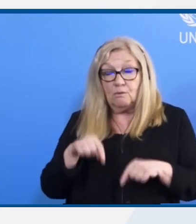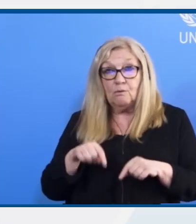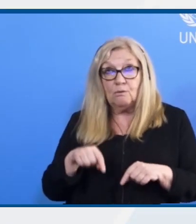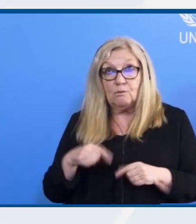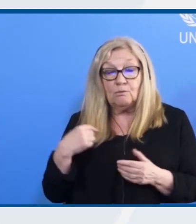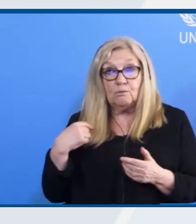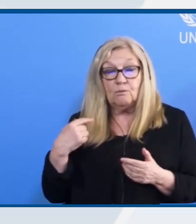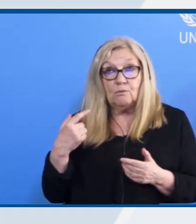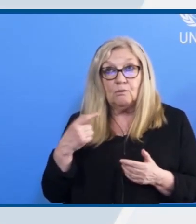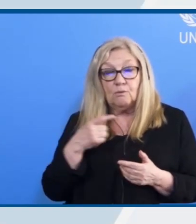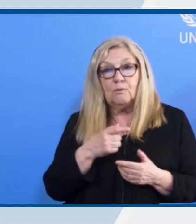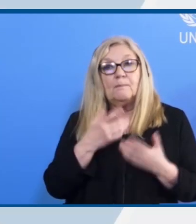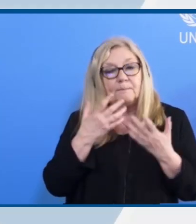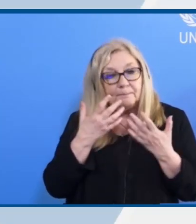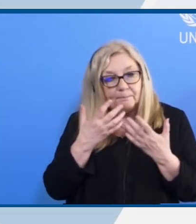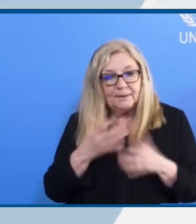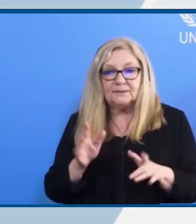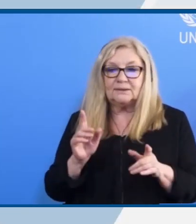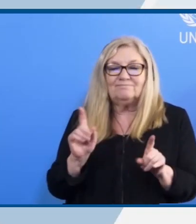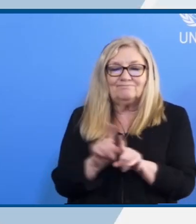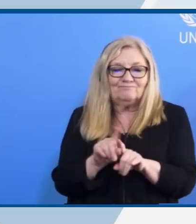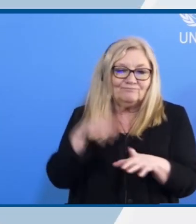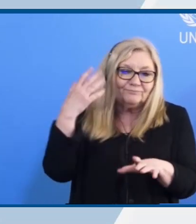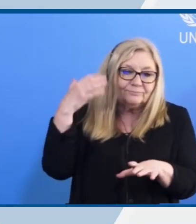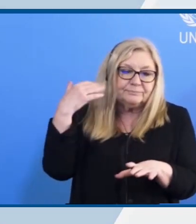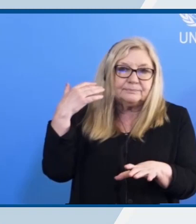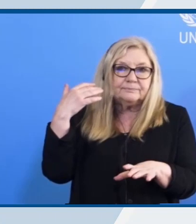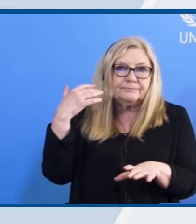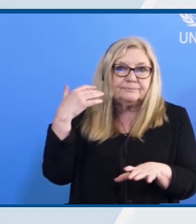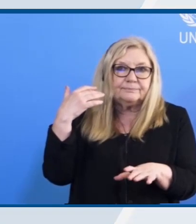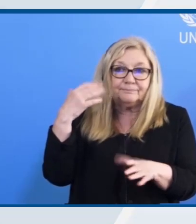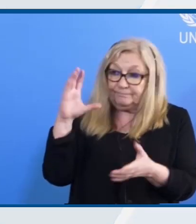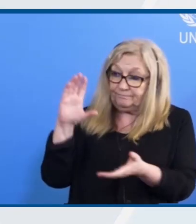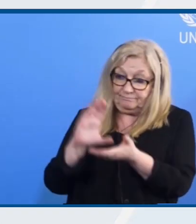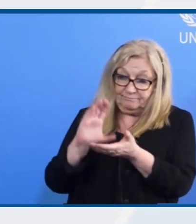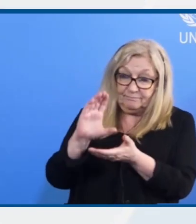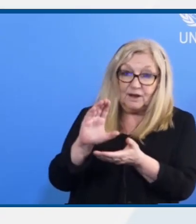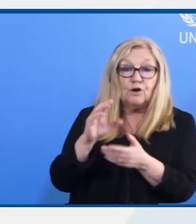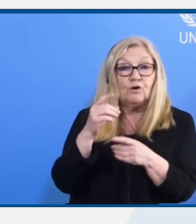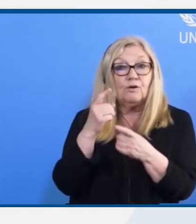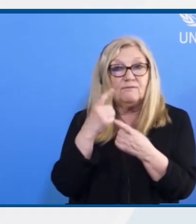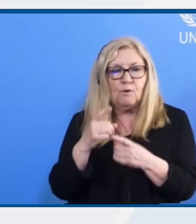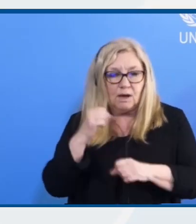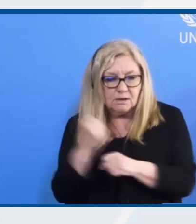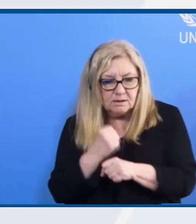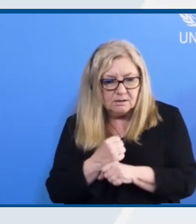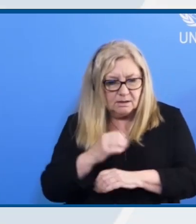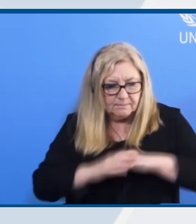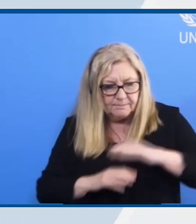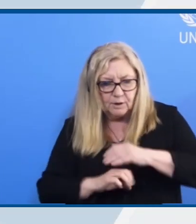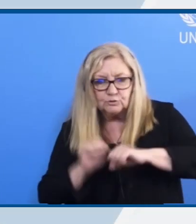have put the basis for resilient housing, resilient infrastructure, resilient